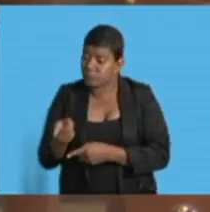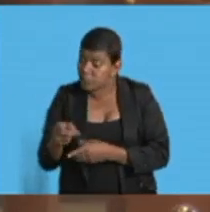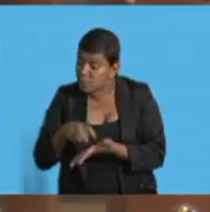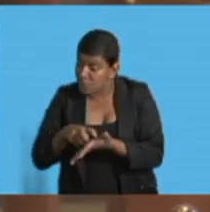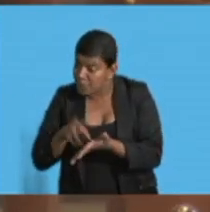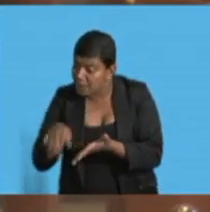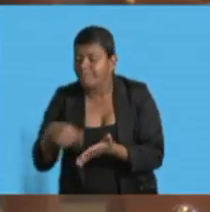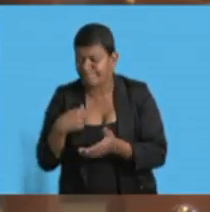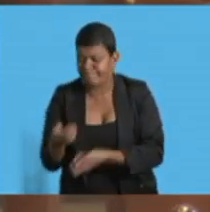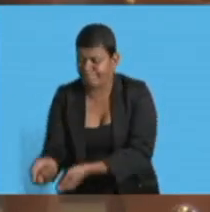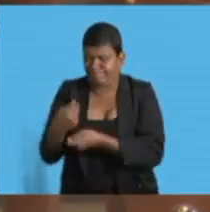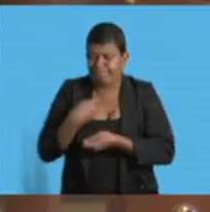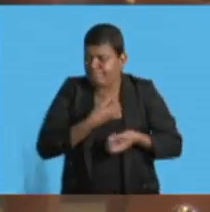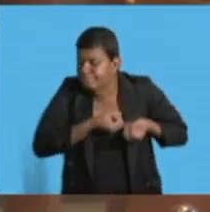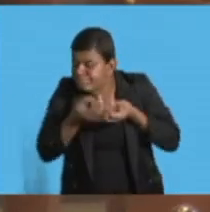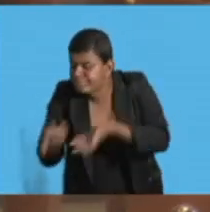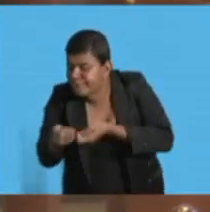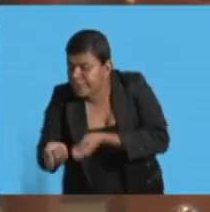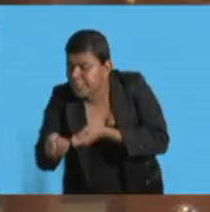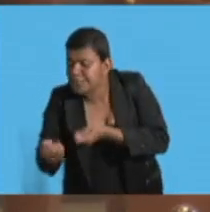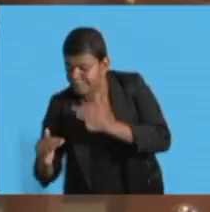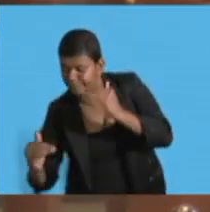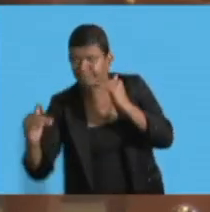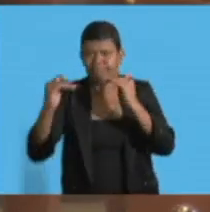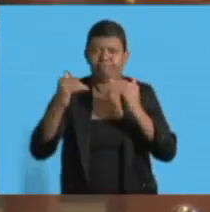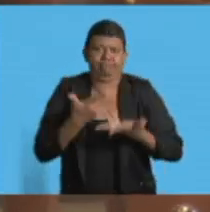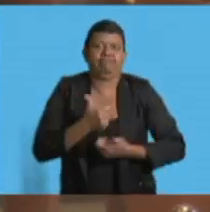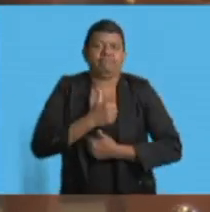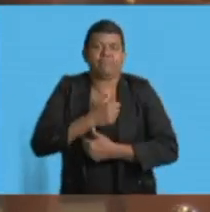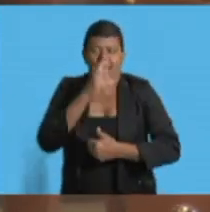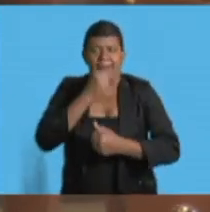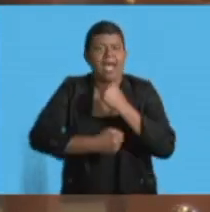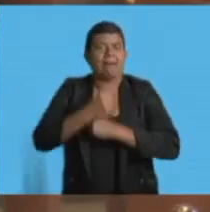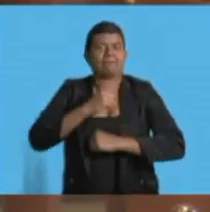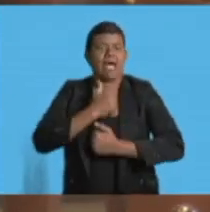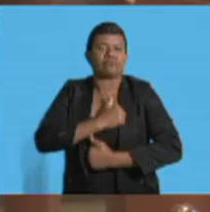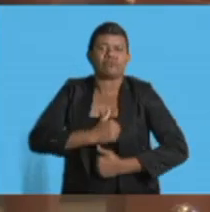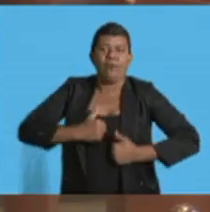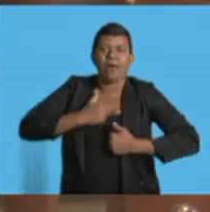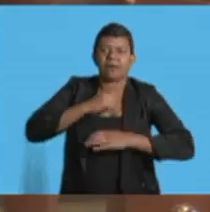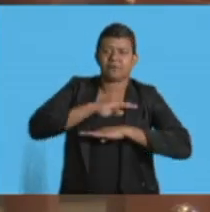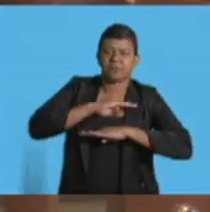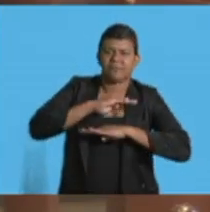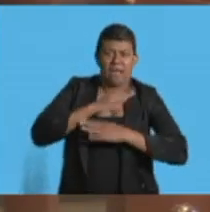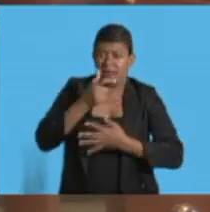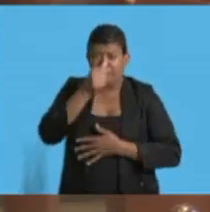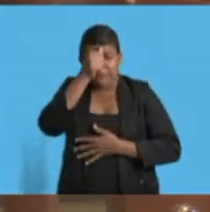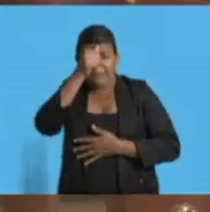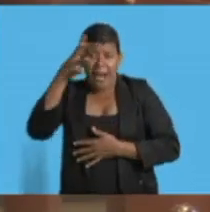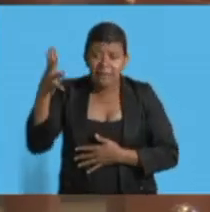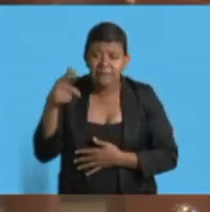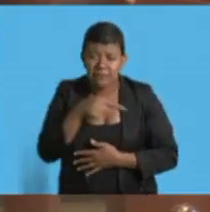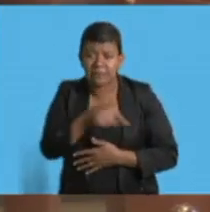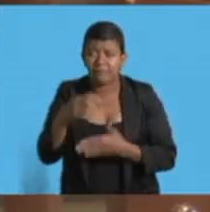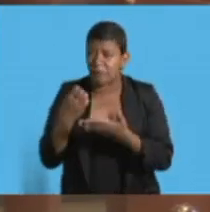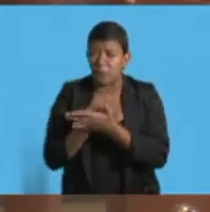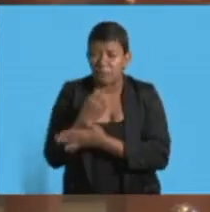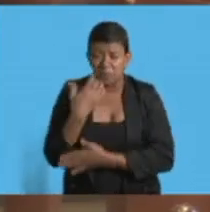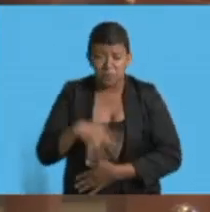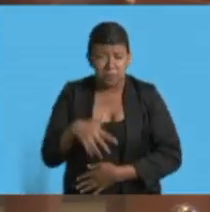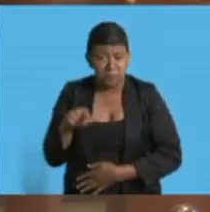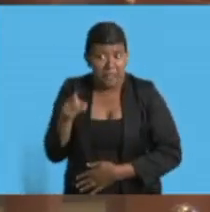Speaker, if a well-known economist, after a thorough analysis of the budget